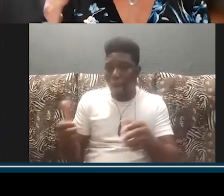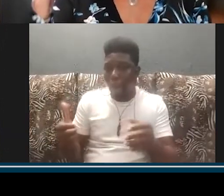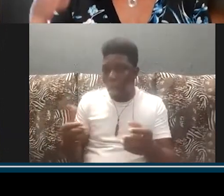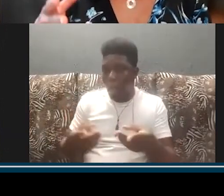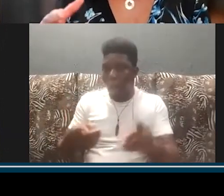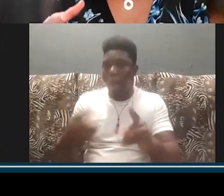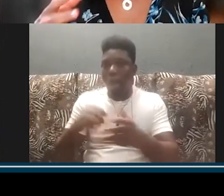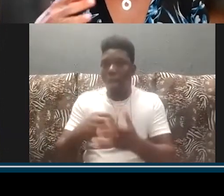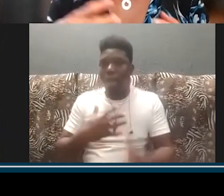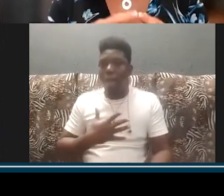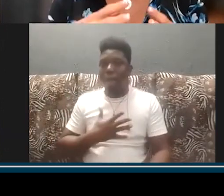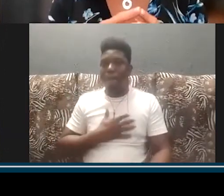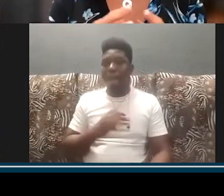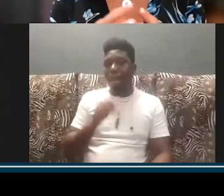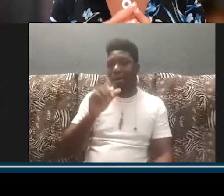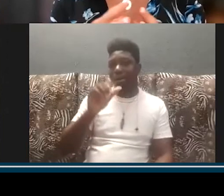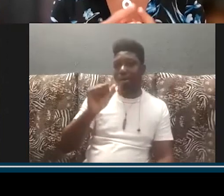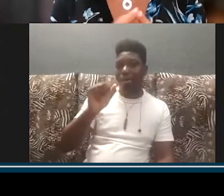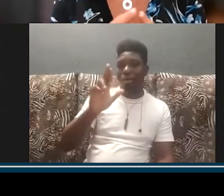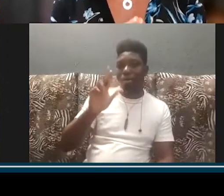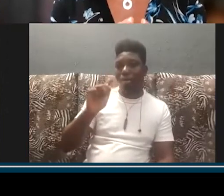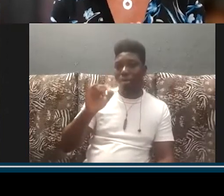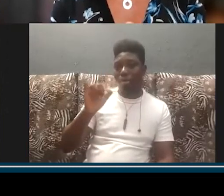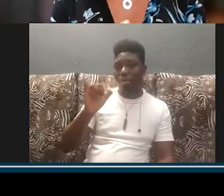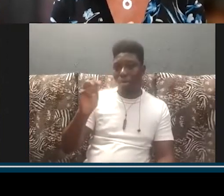Kate Nagiri and